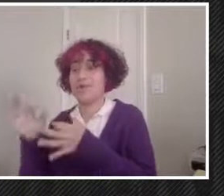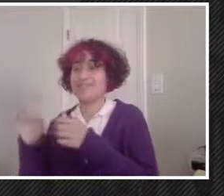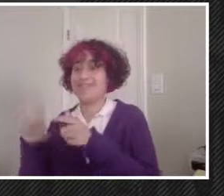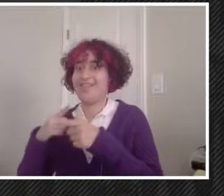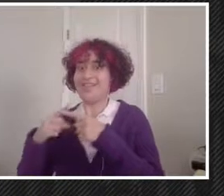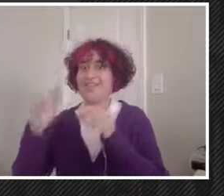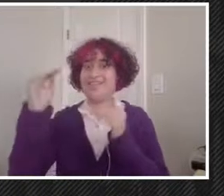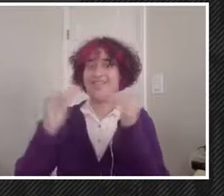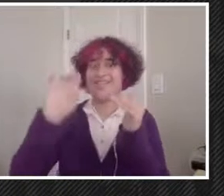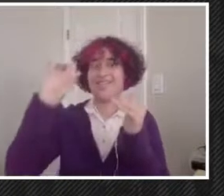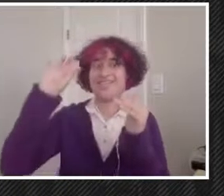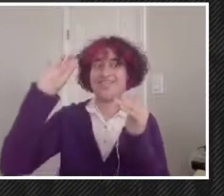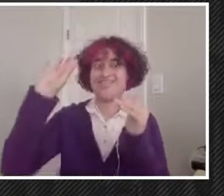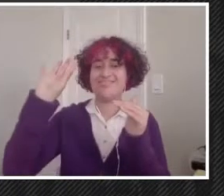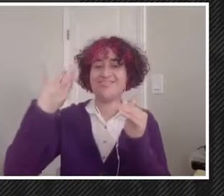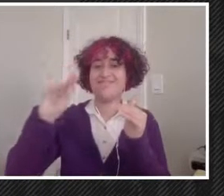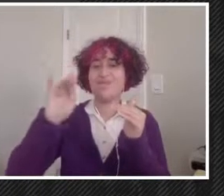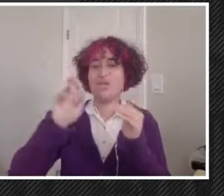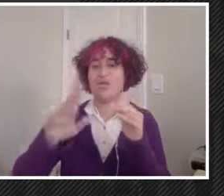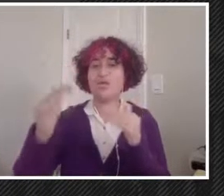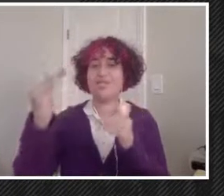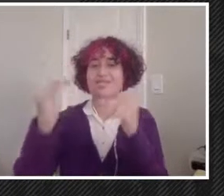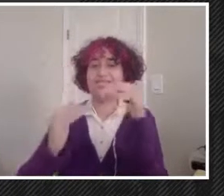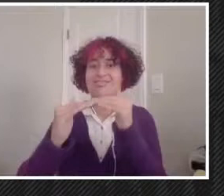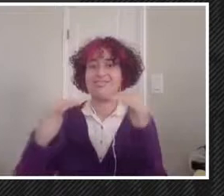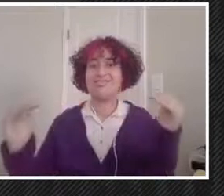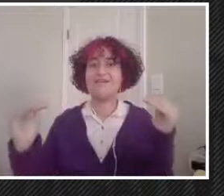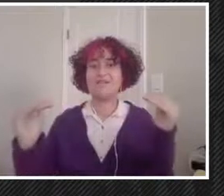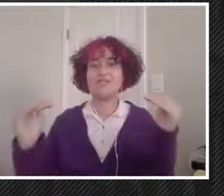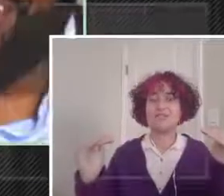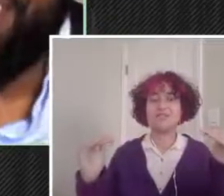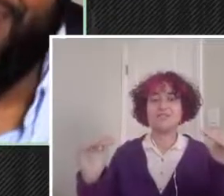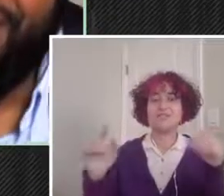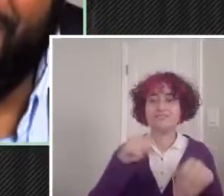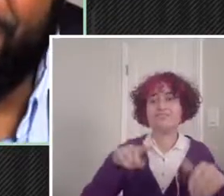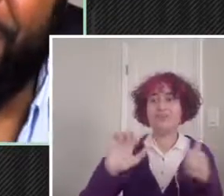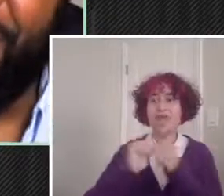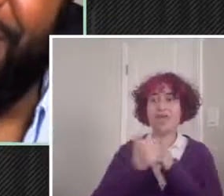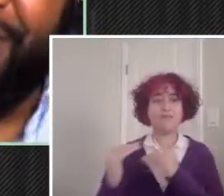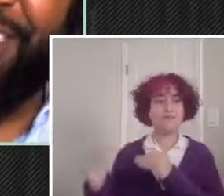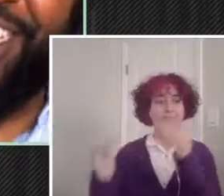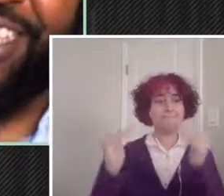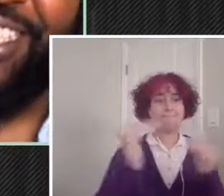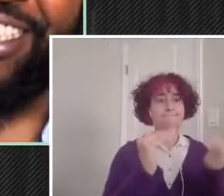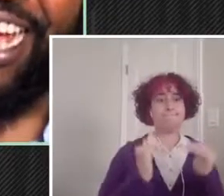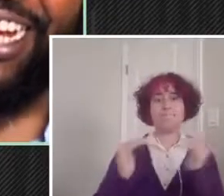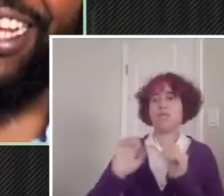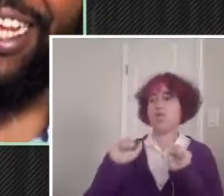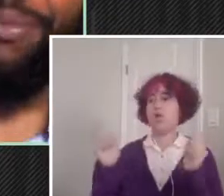Get formally incarcerated people that know how to win. Like, I mean, I'm sorry.